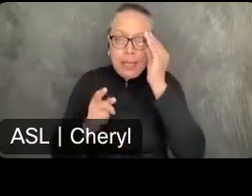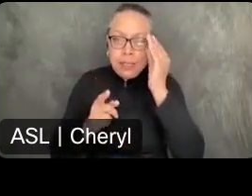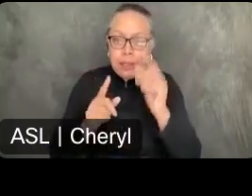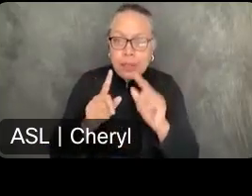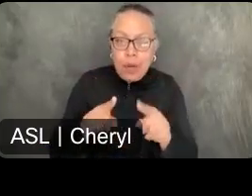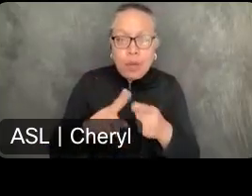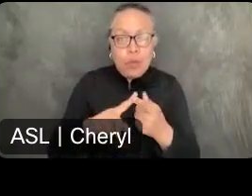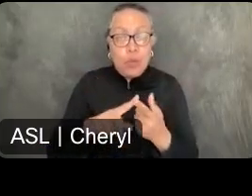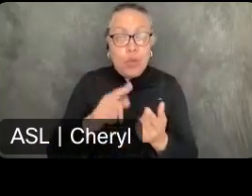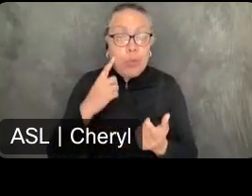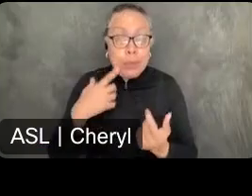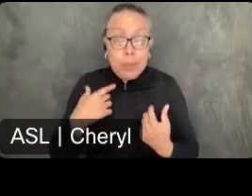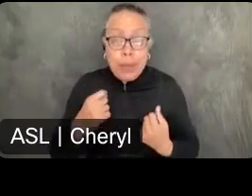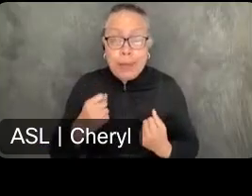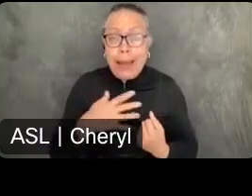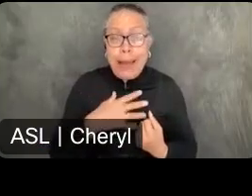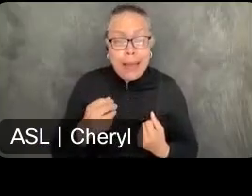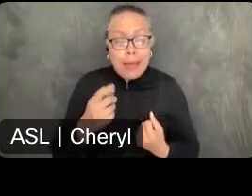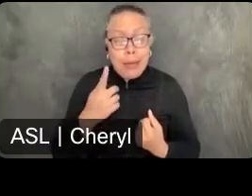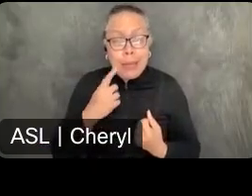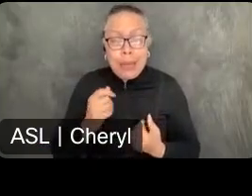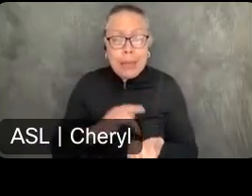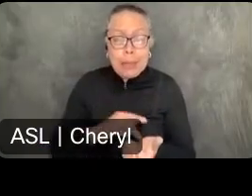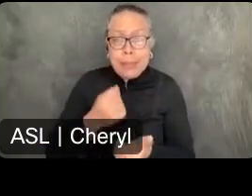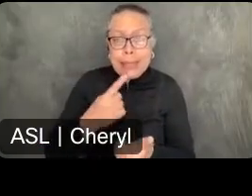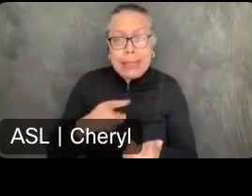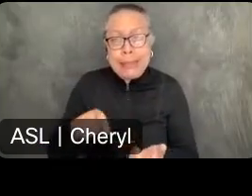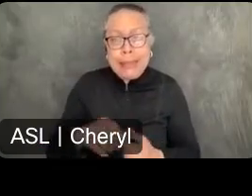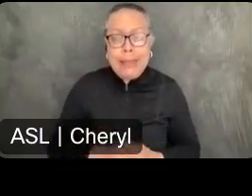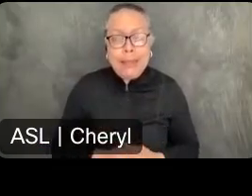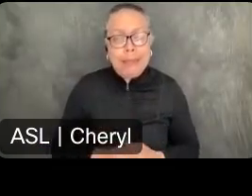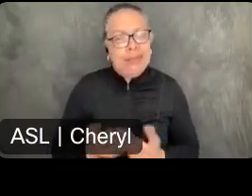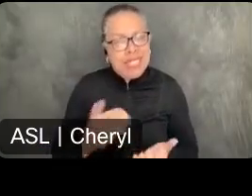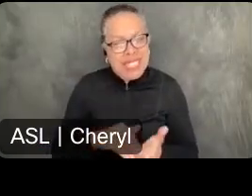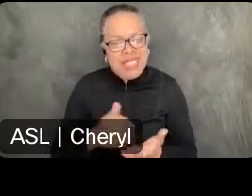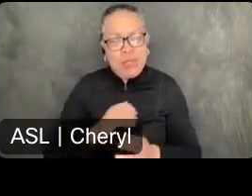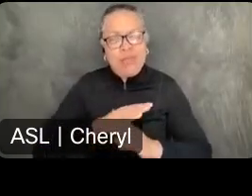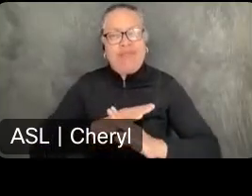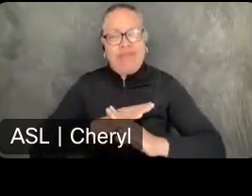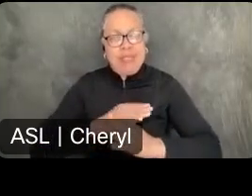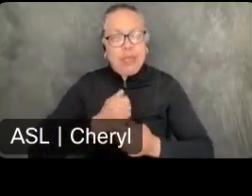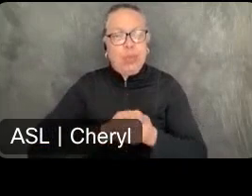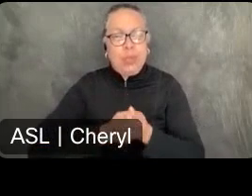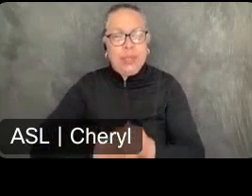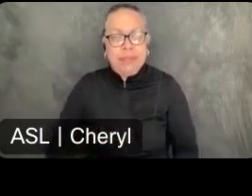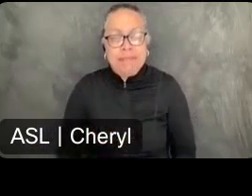survivor and keep them from being able to access sources of support.